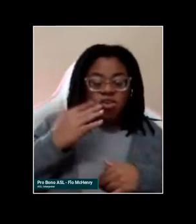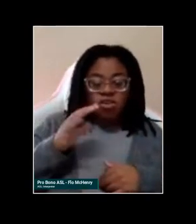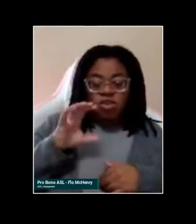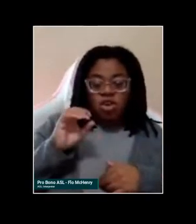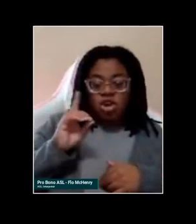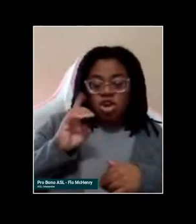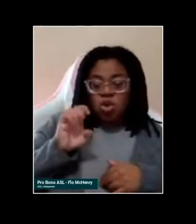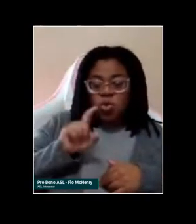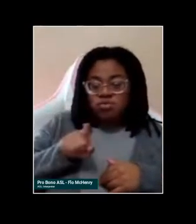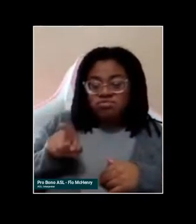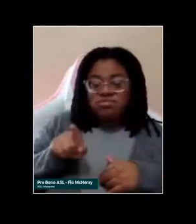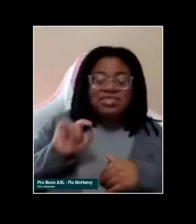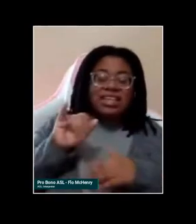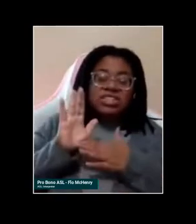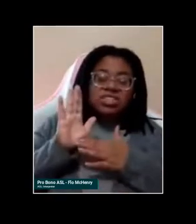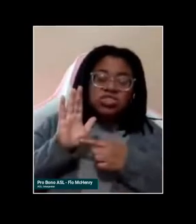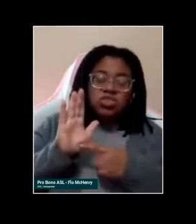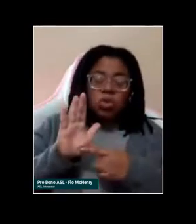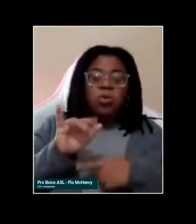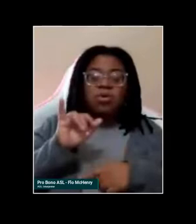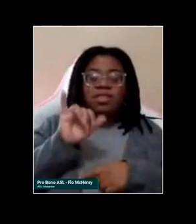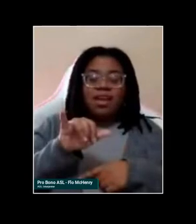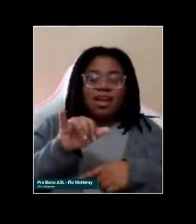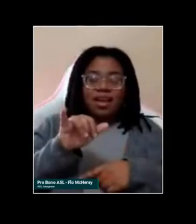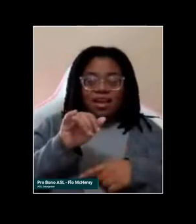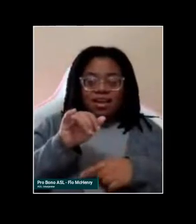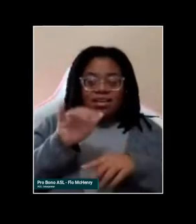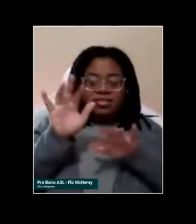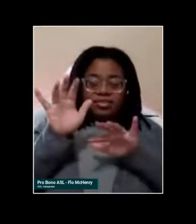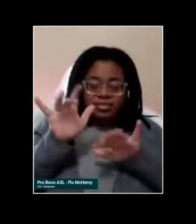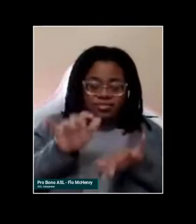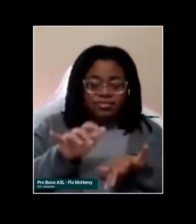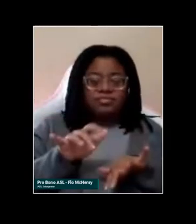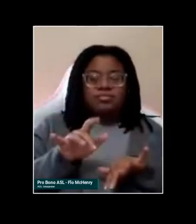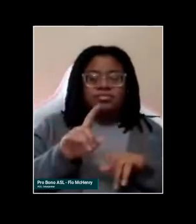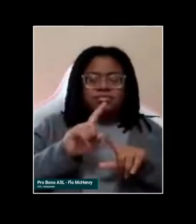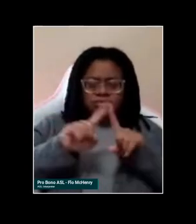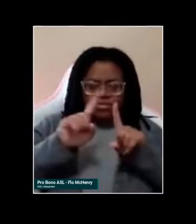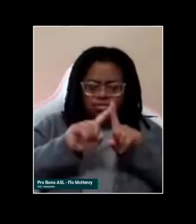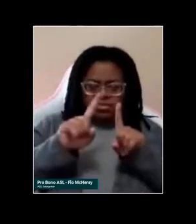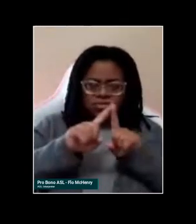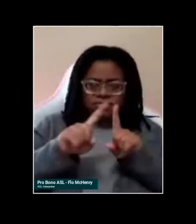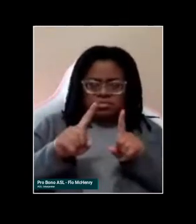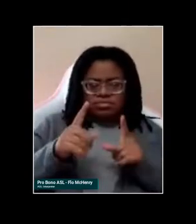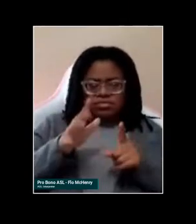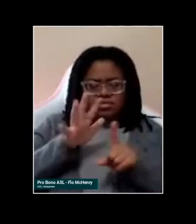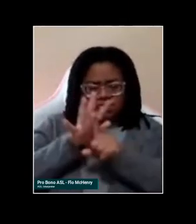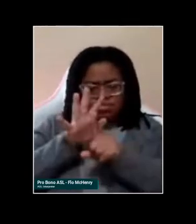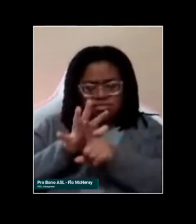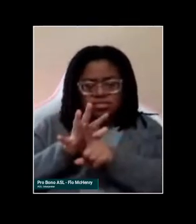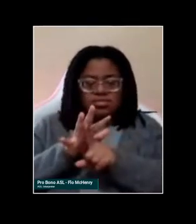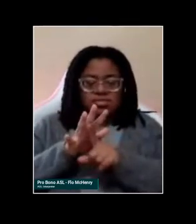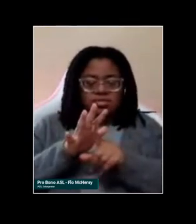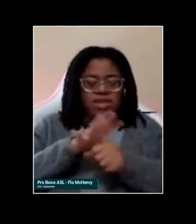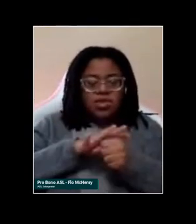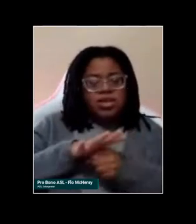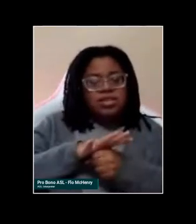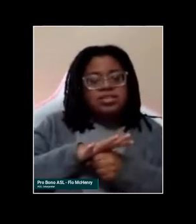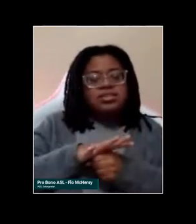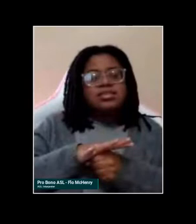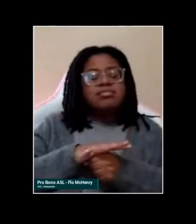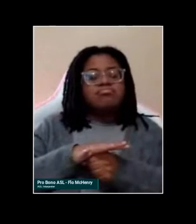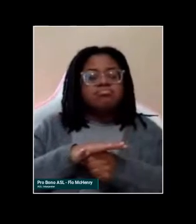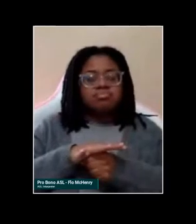how to show the ski residence time for these different popular ski areas. And so